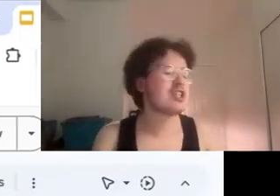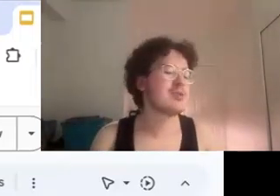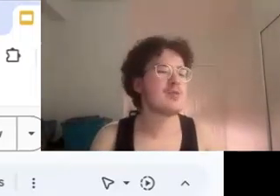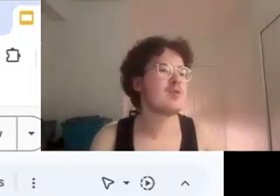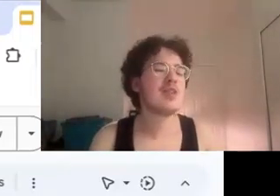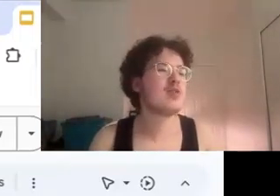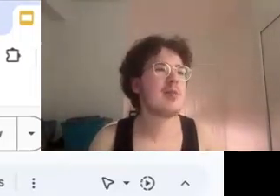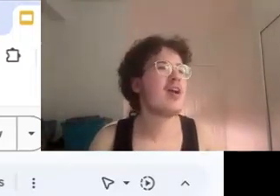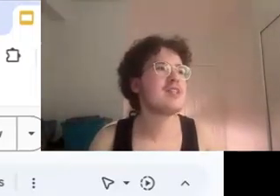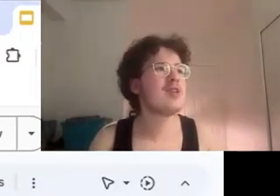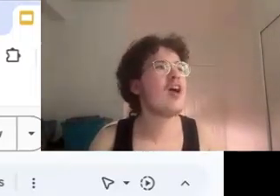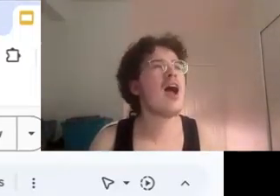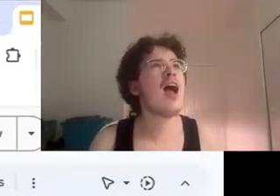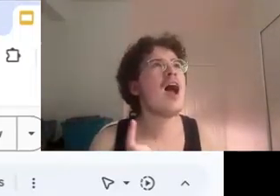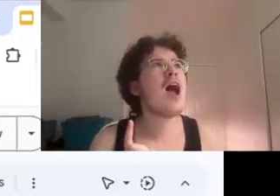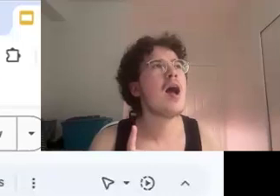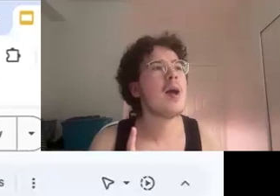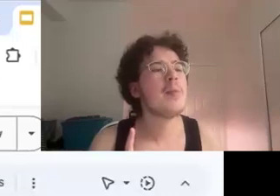Totally lost my train of thought.